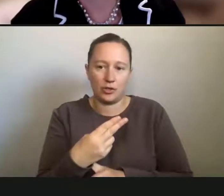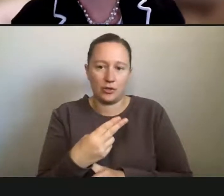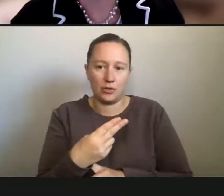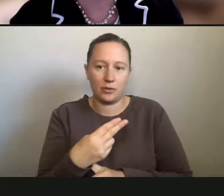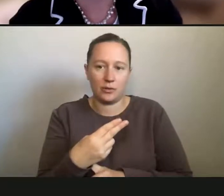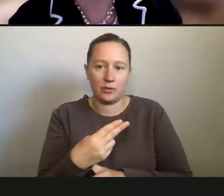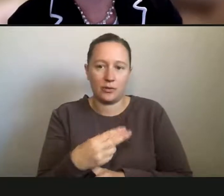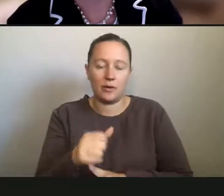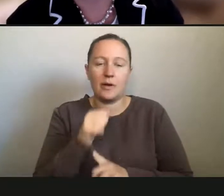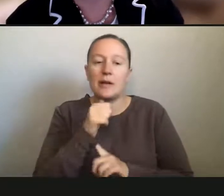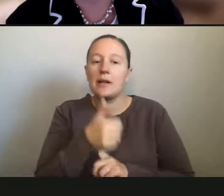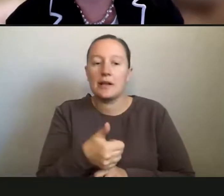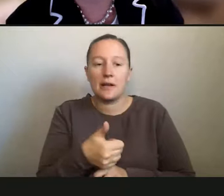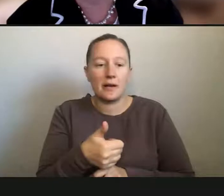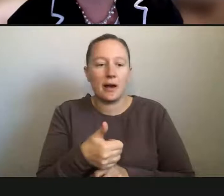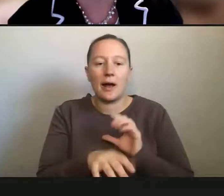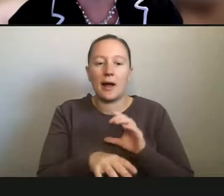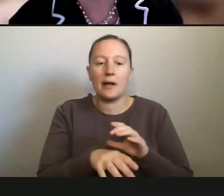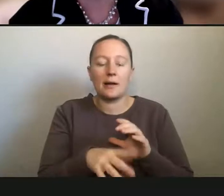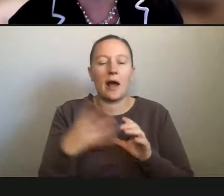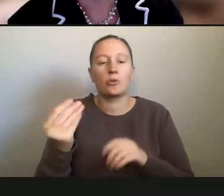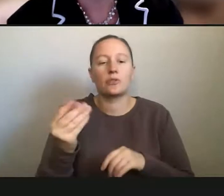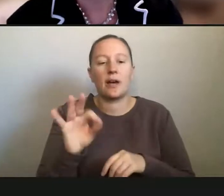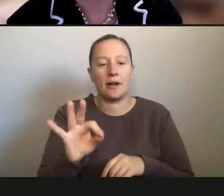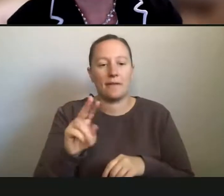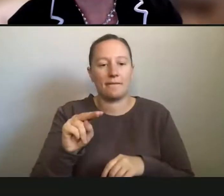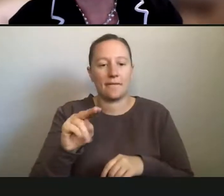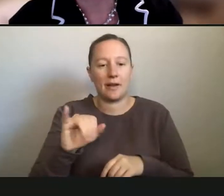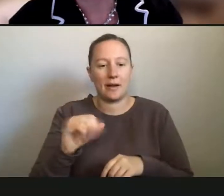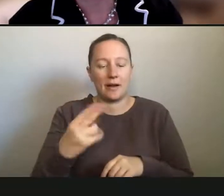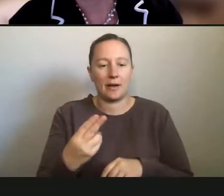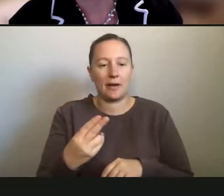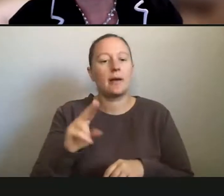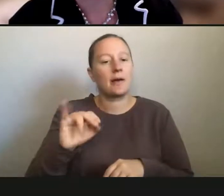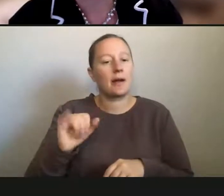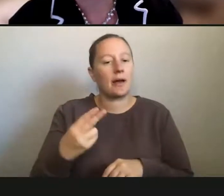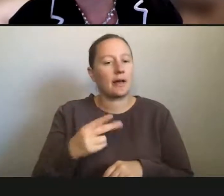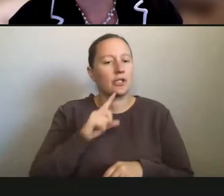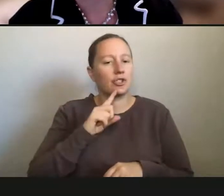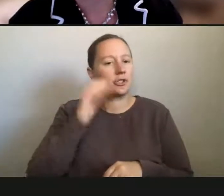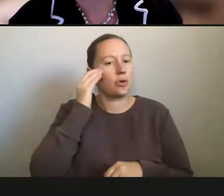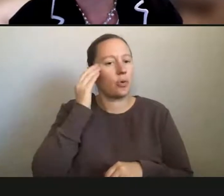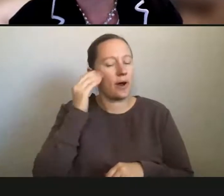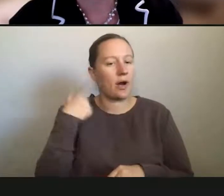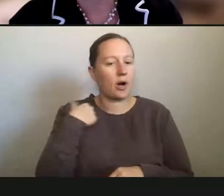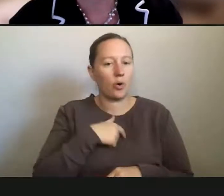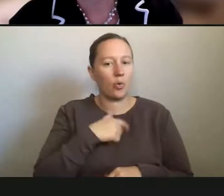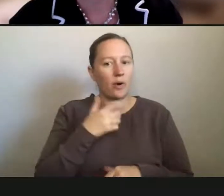Is not out of NIH, although NIH is aware of it. We know about it.